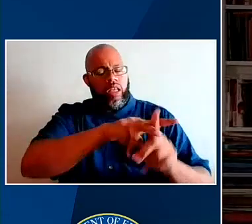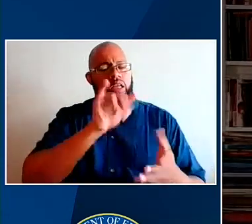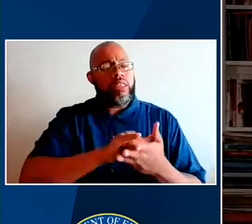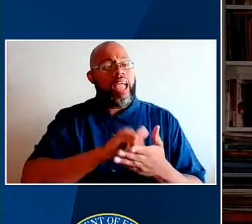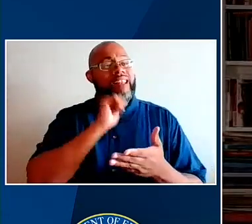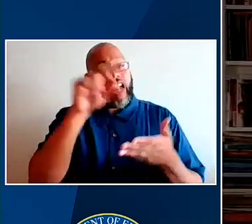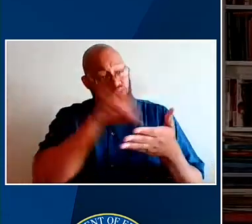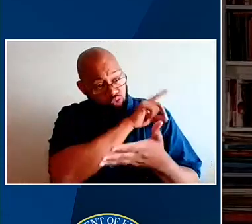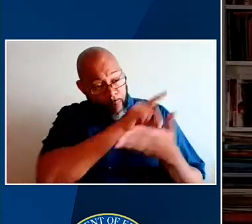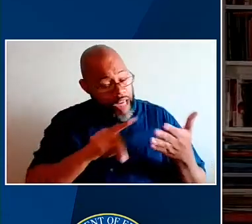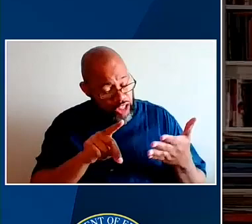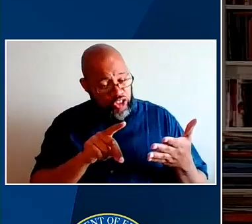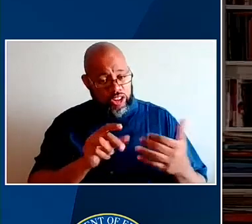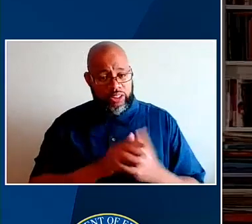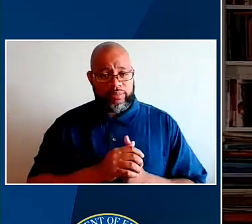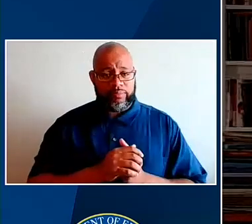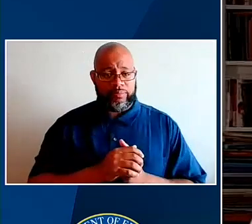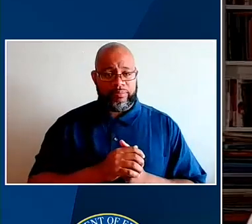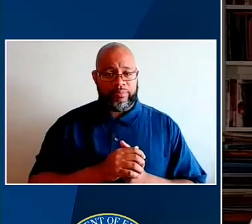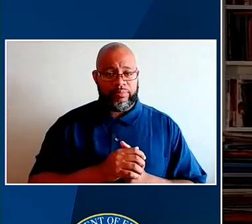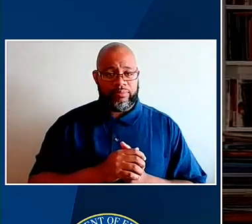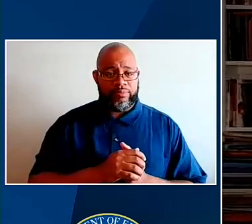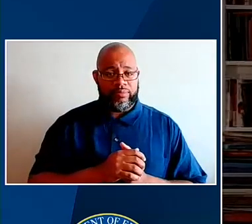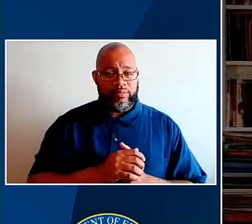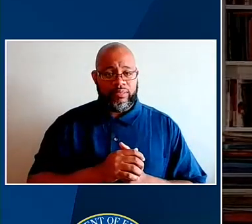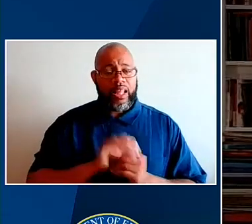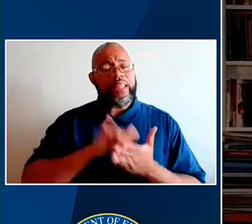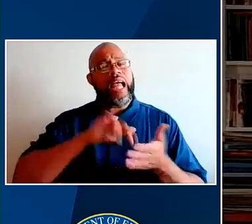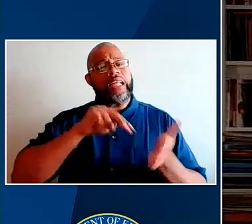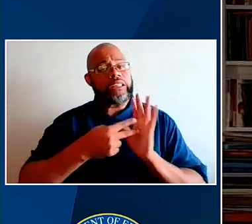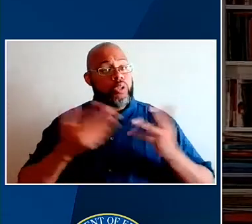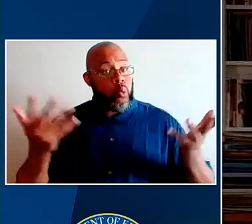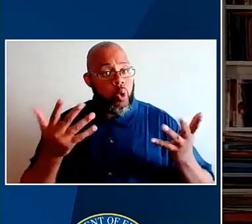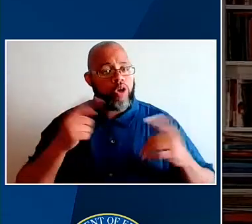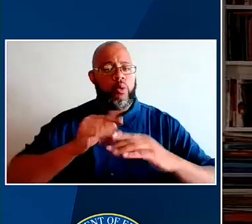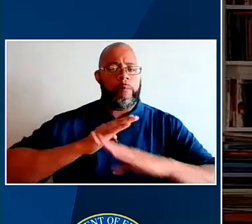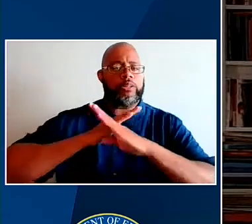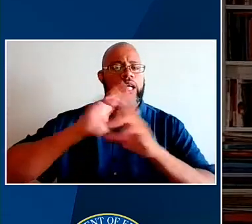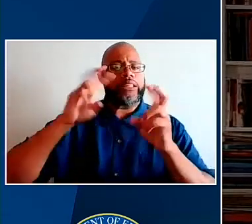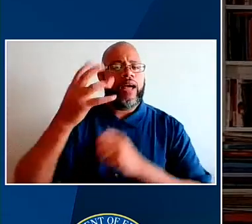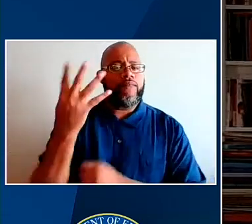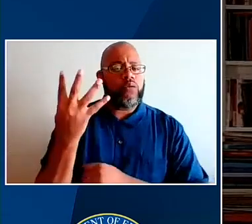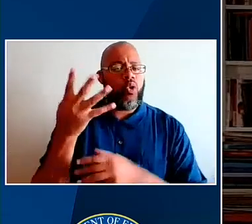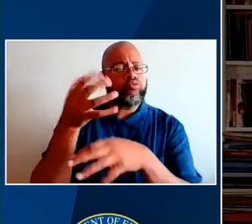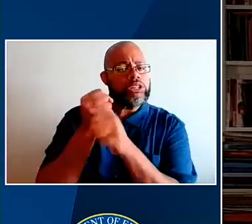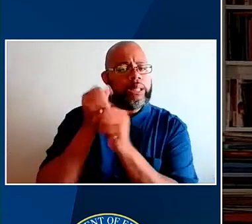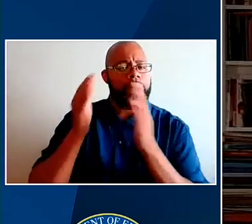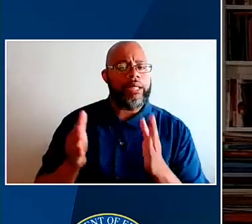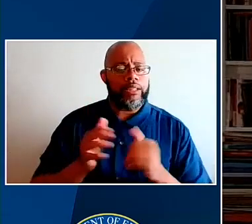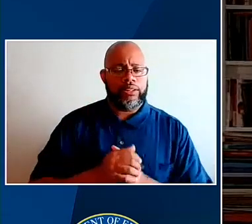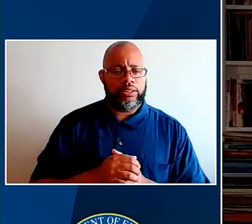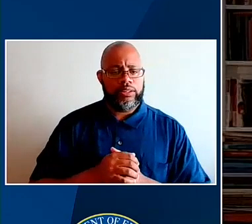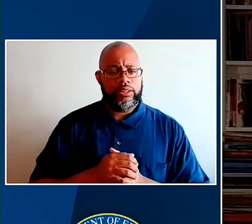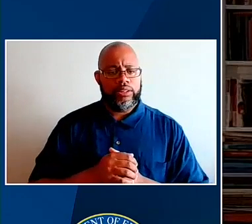non-discrimination is intended to protect Title IV recipients